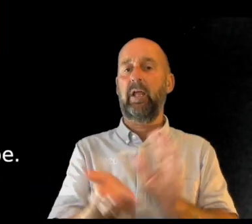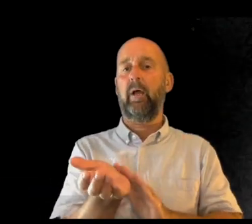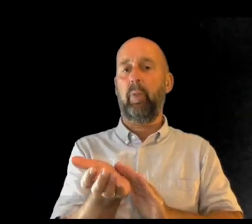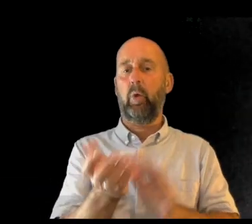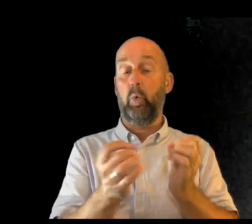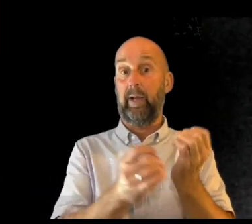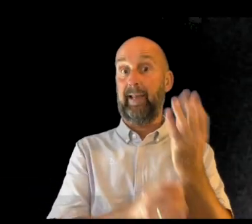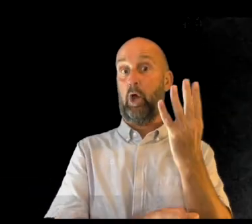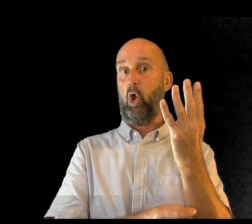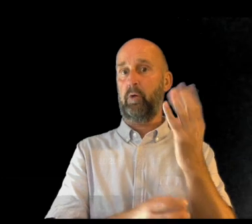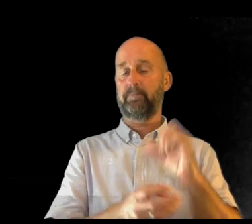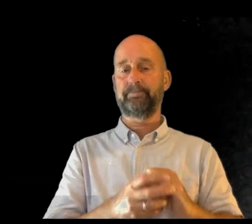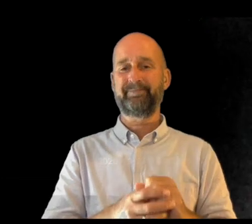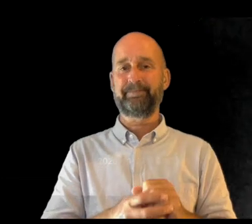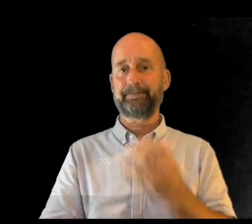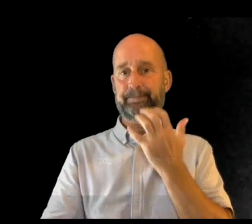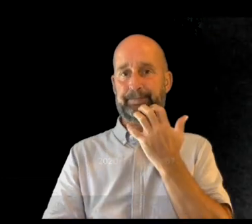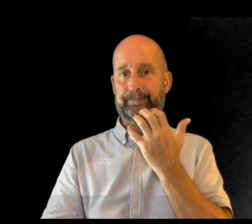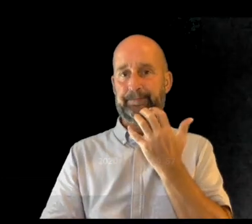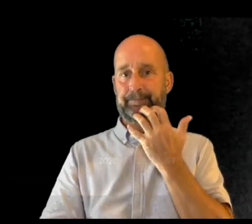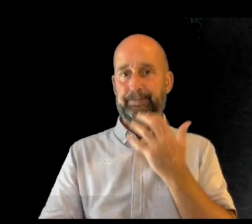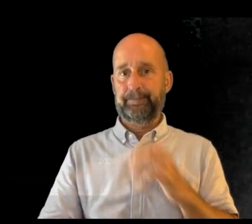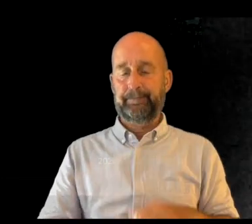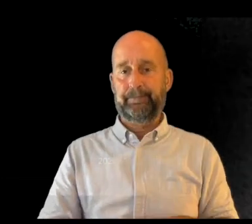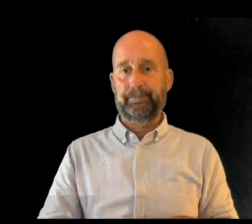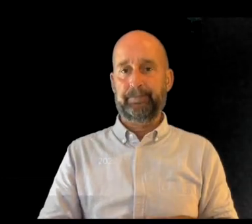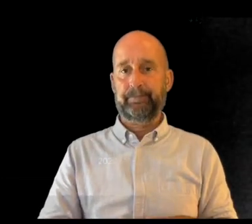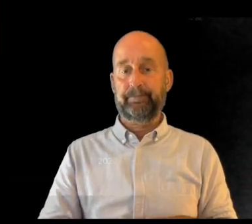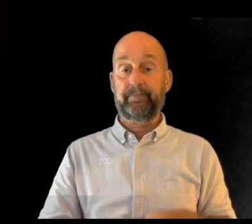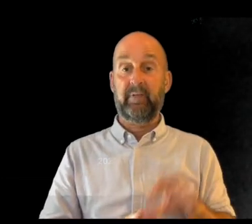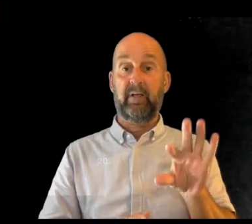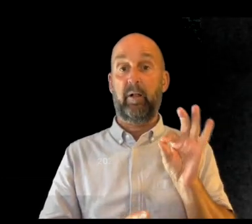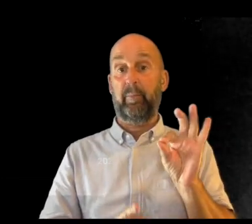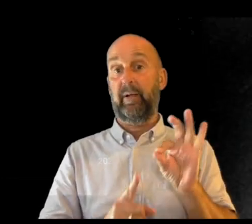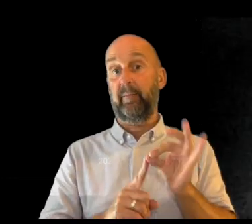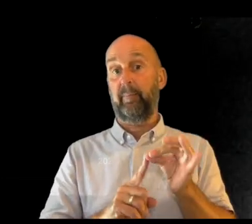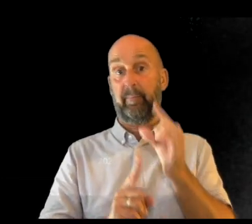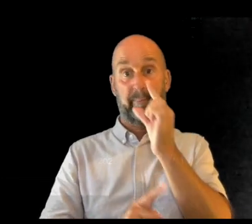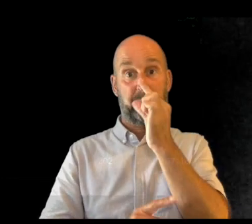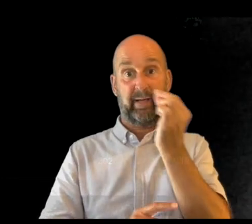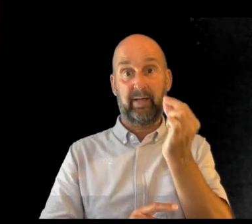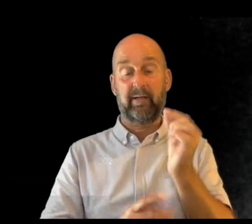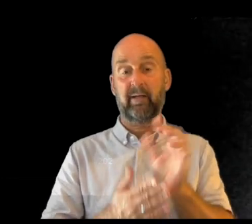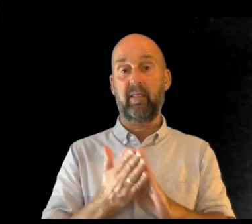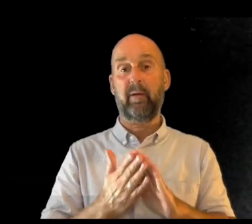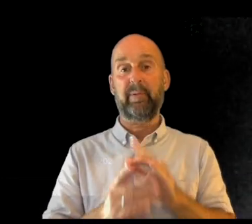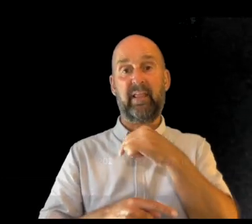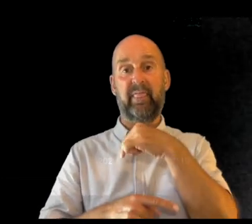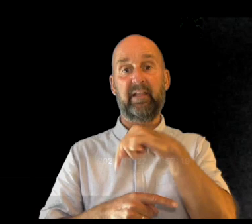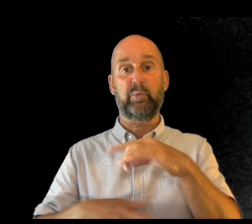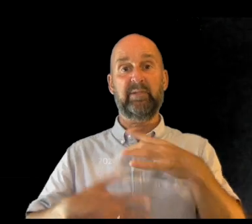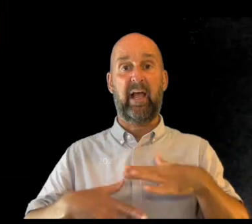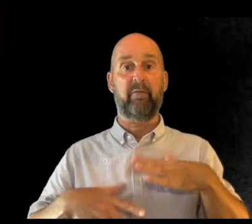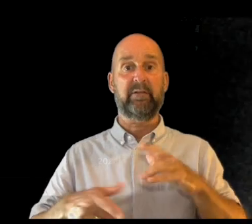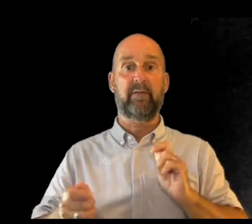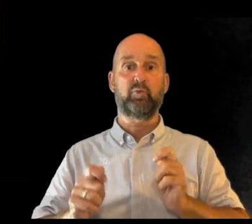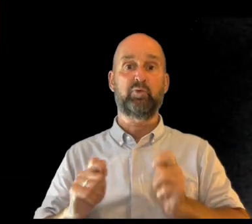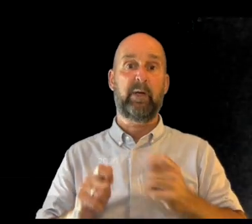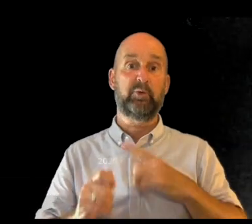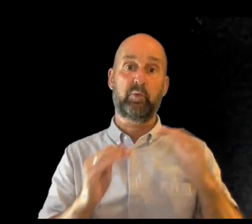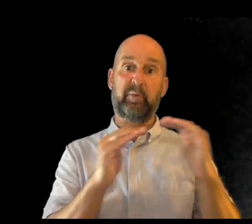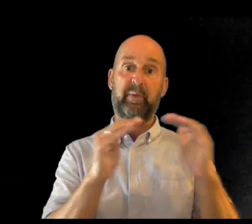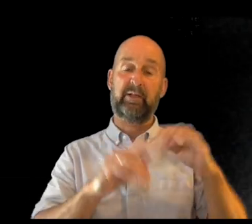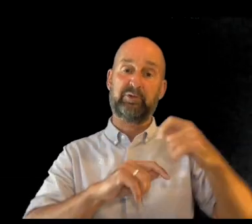tape. She grimaces. Pink it is. That'll mean altering this week's outfits. You're